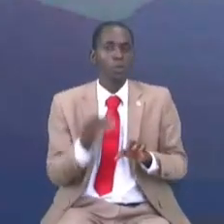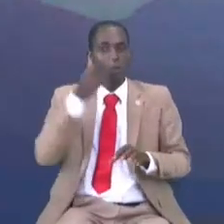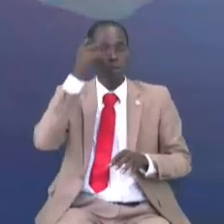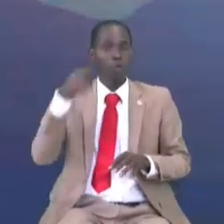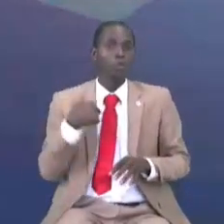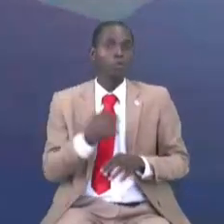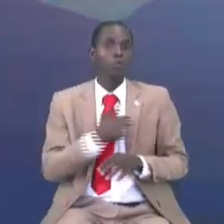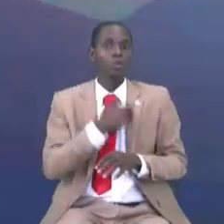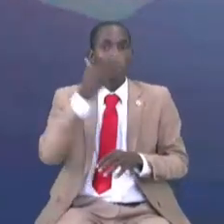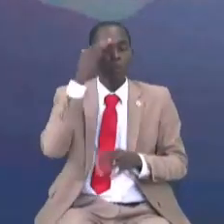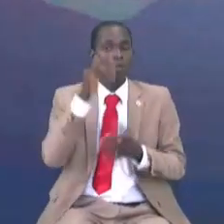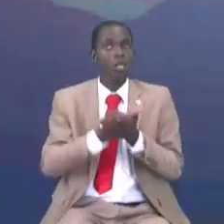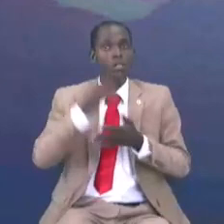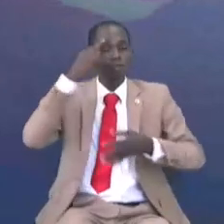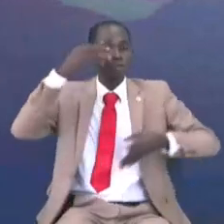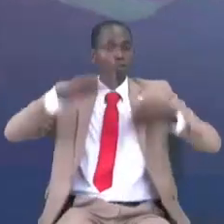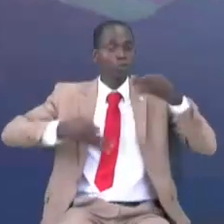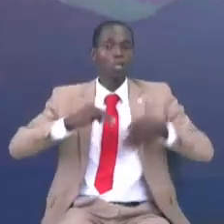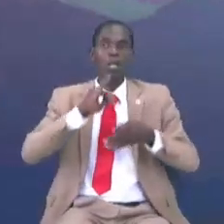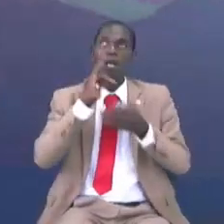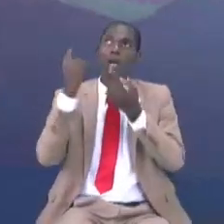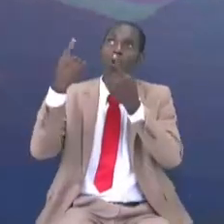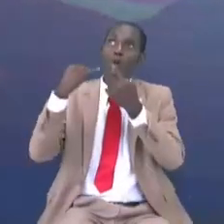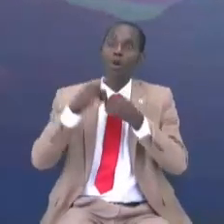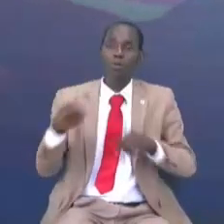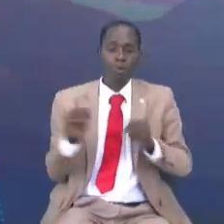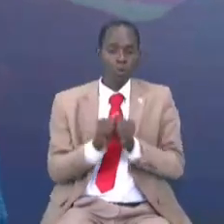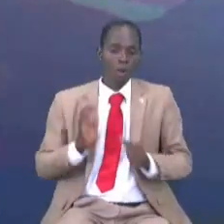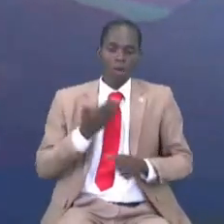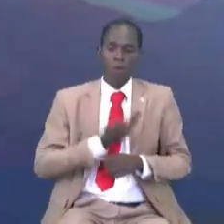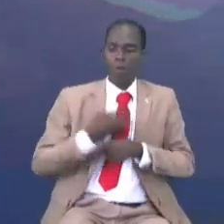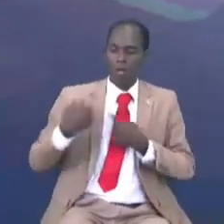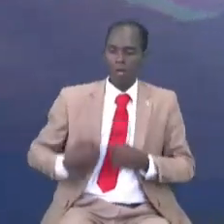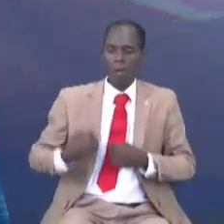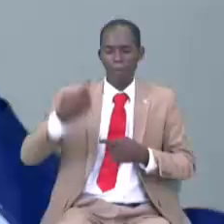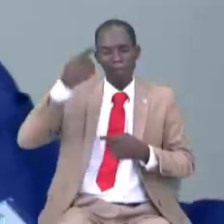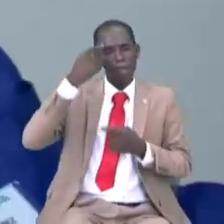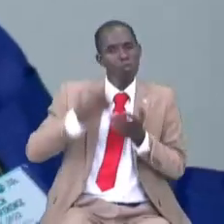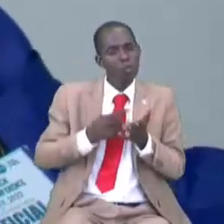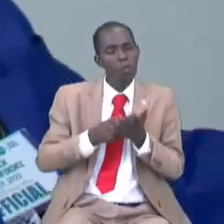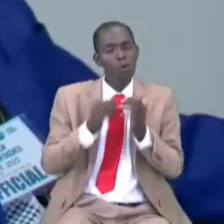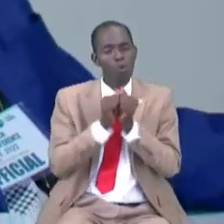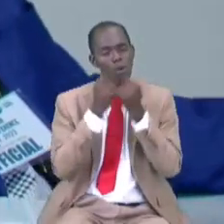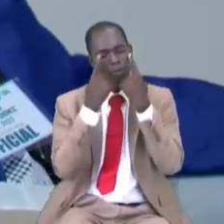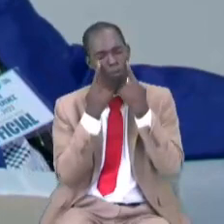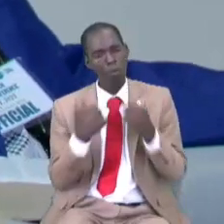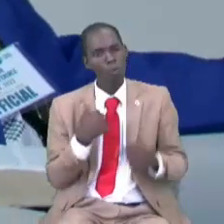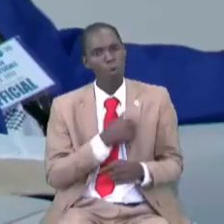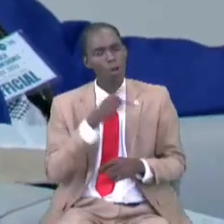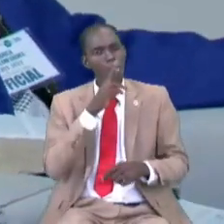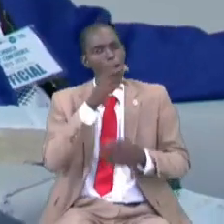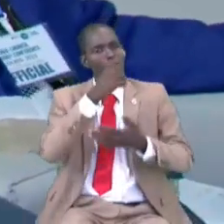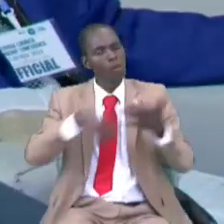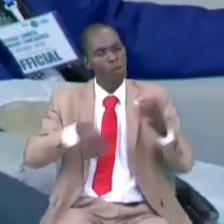our mind, sometimes with tears, we're warning the unrighteous, sinful people, come out of your